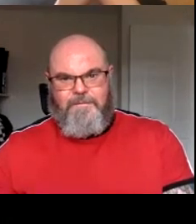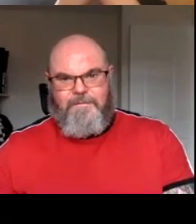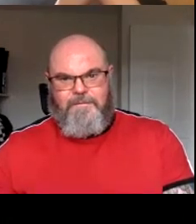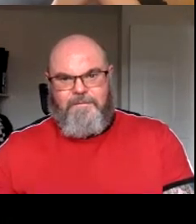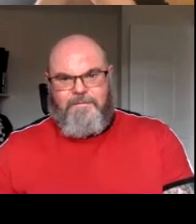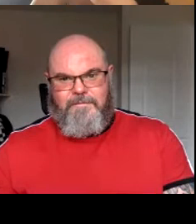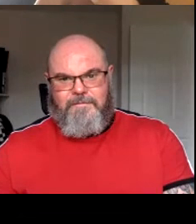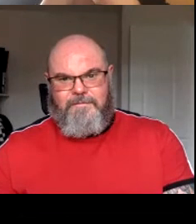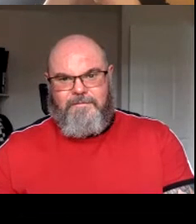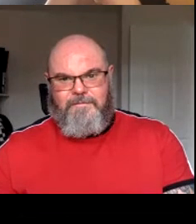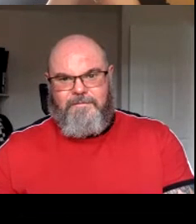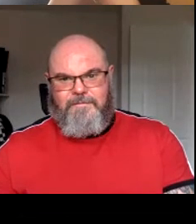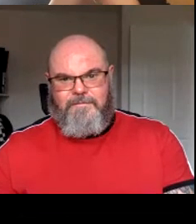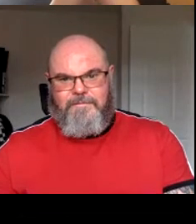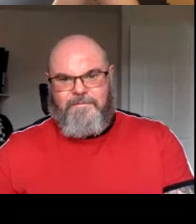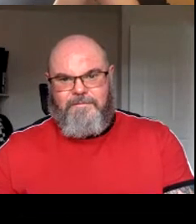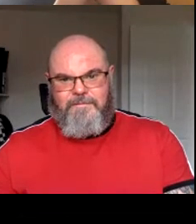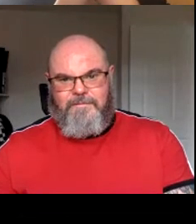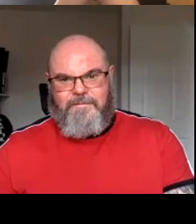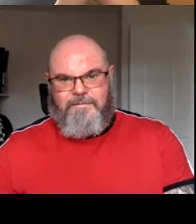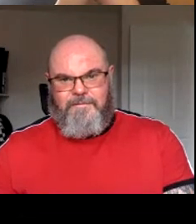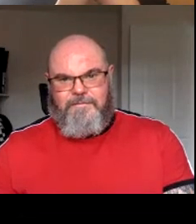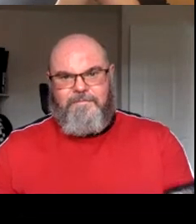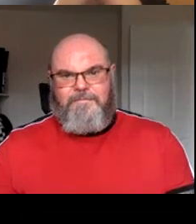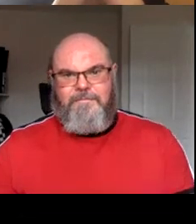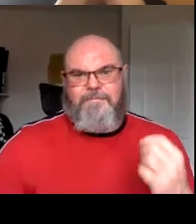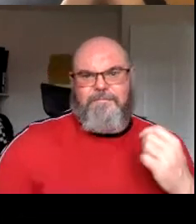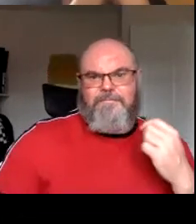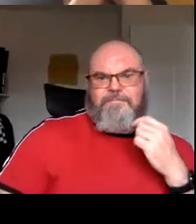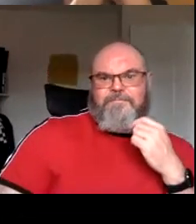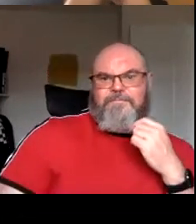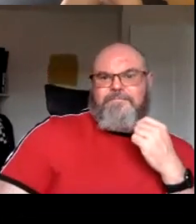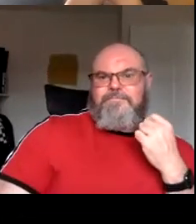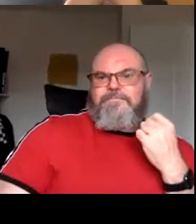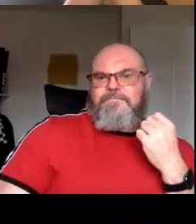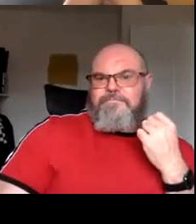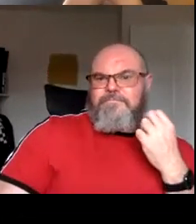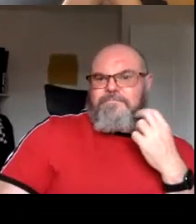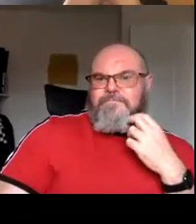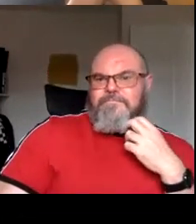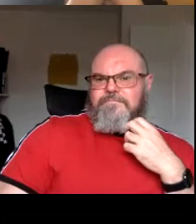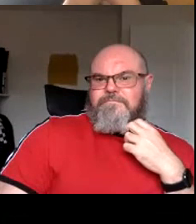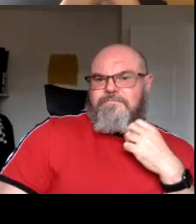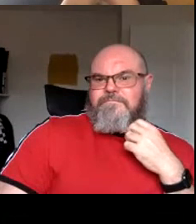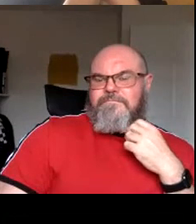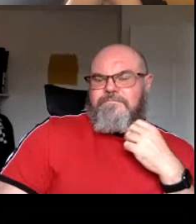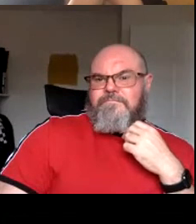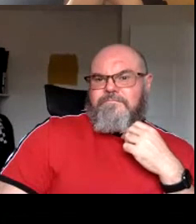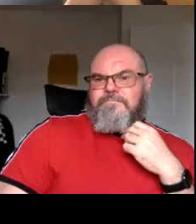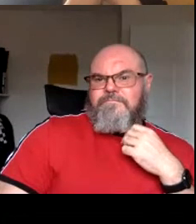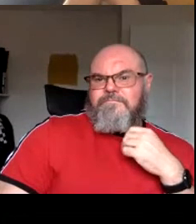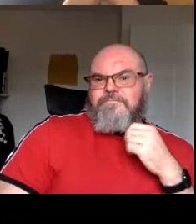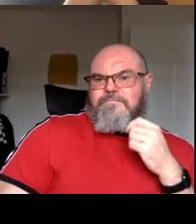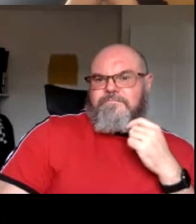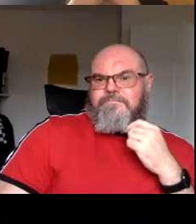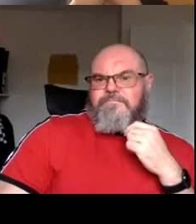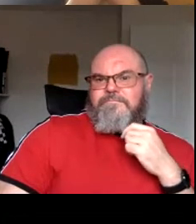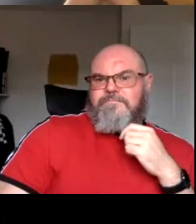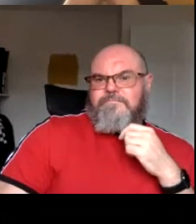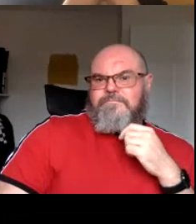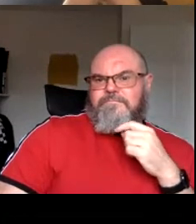And then there is also a sort of active, instinctive dislike for administrators telling real fifth generation farmers how they should be